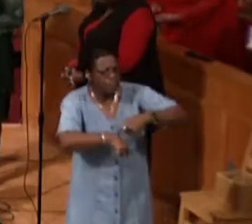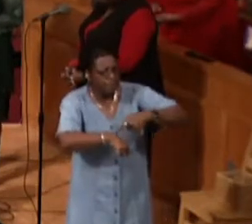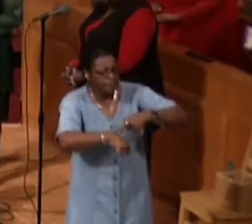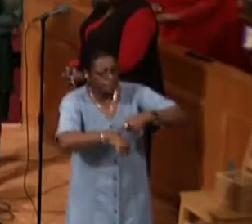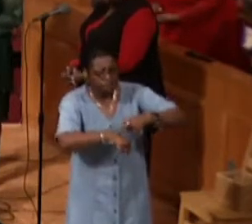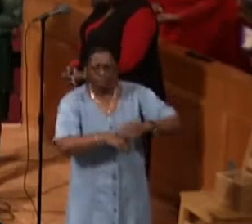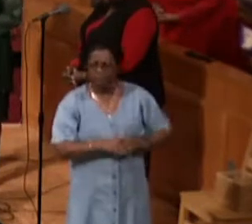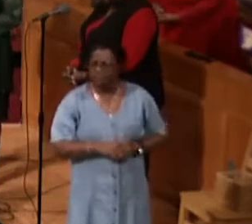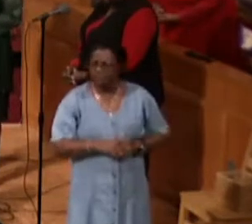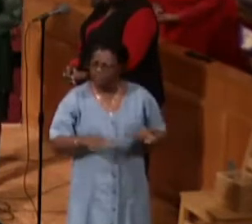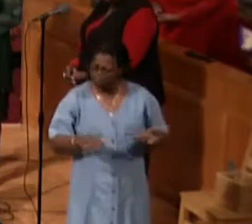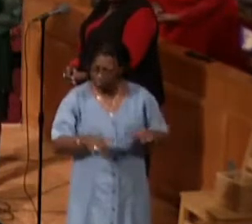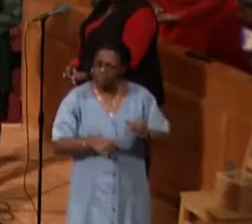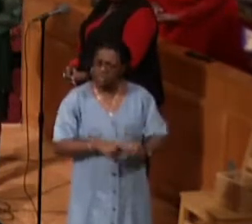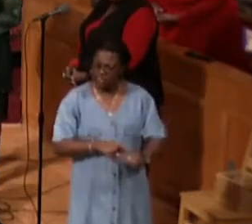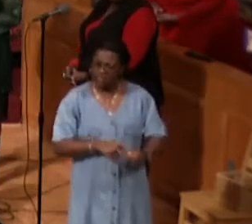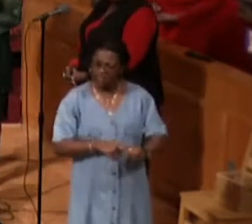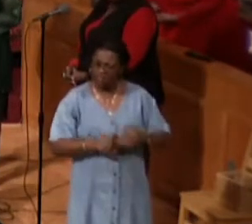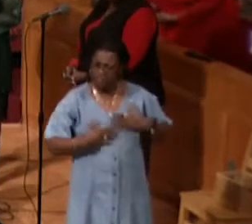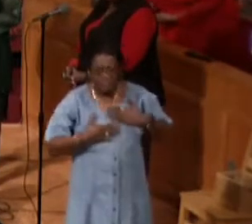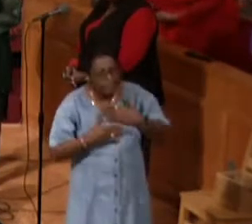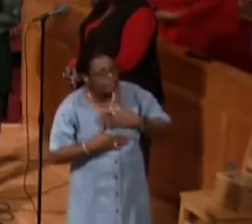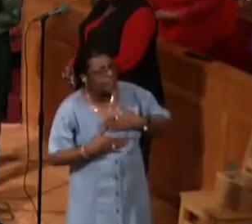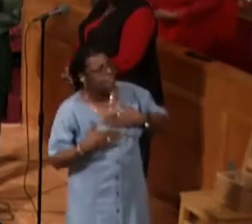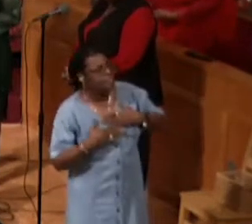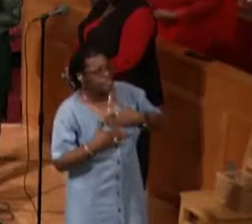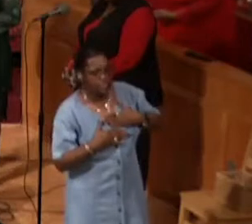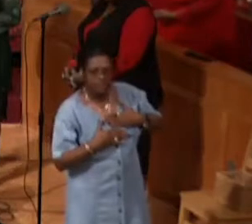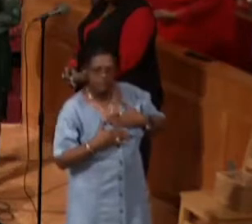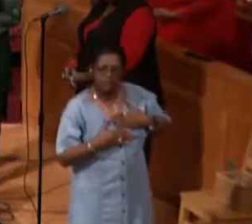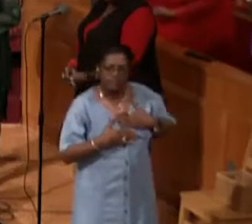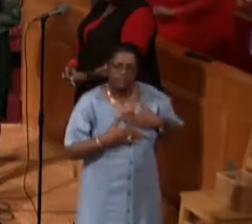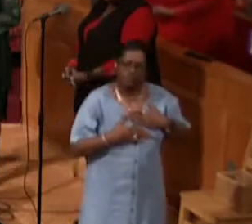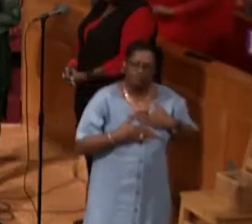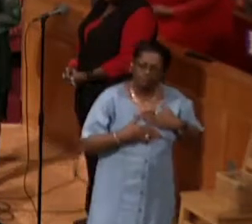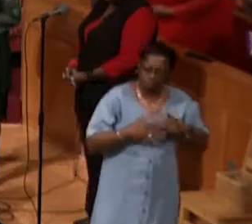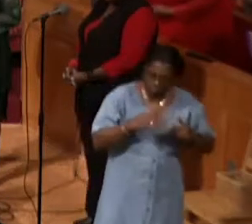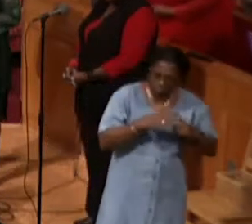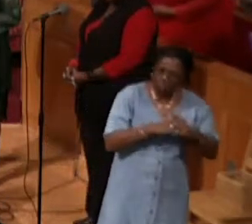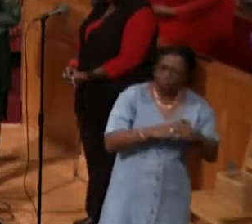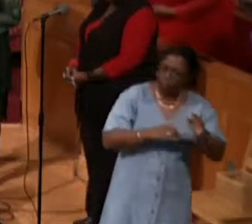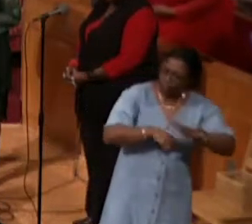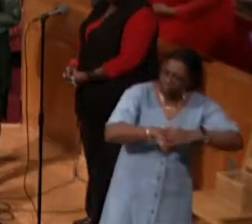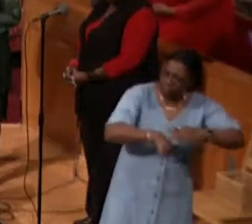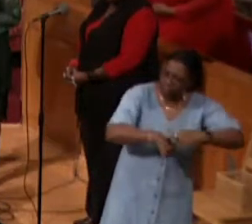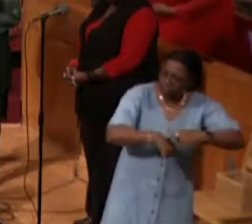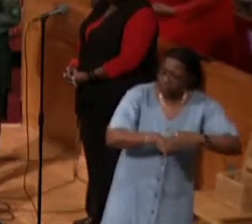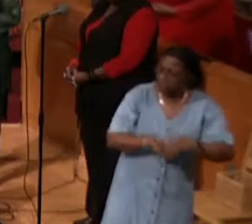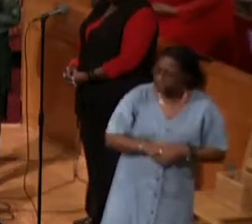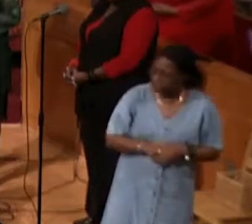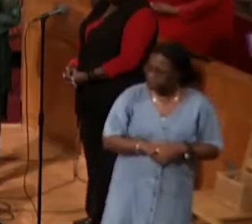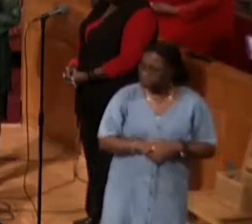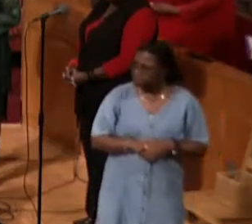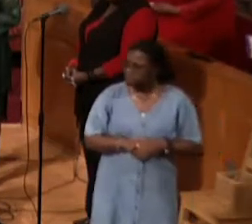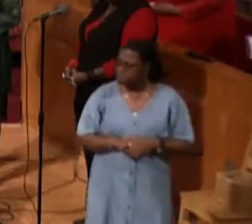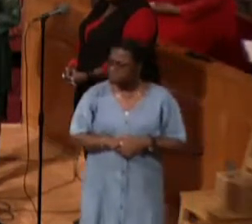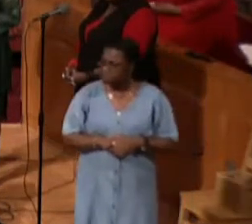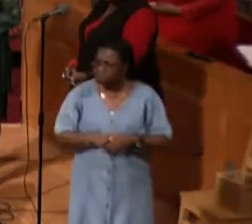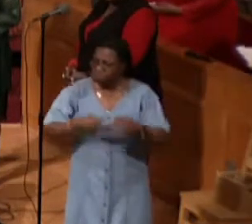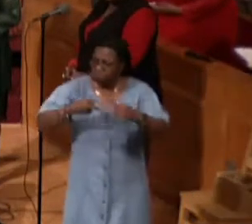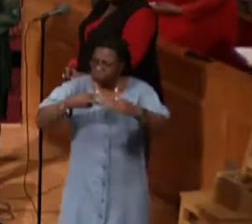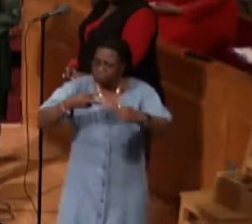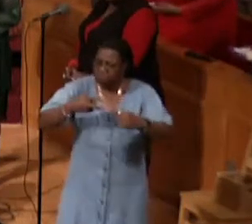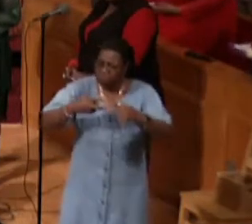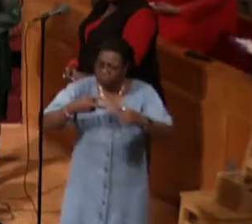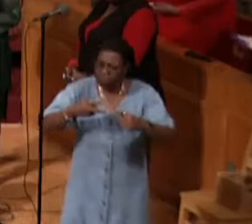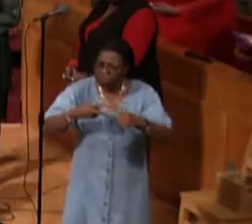sir. Please, ma'am, make your way here. So I want to bring those two things your attention. We